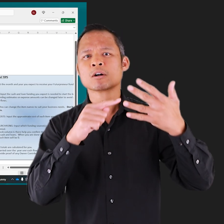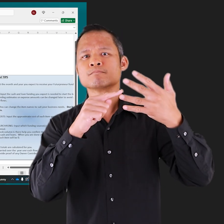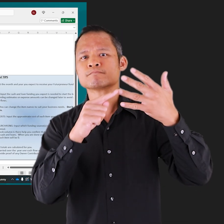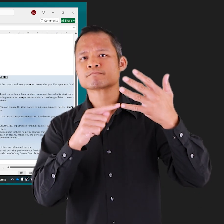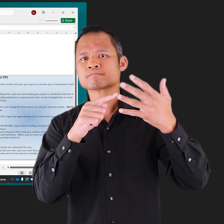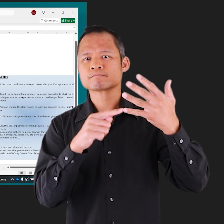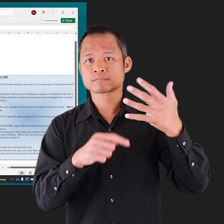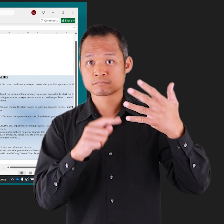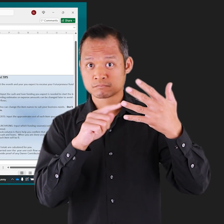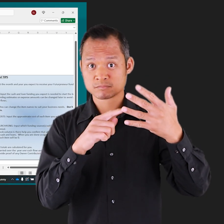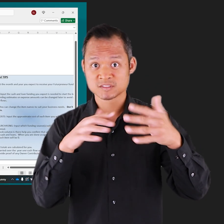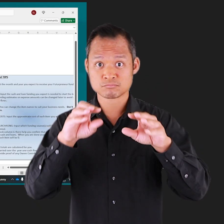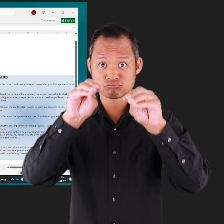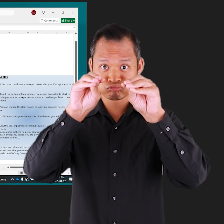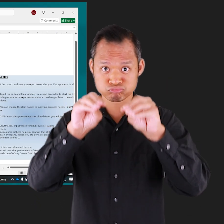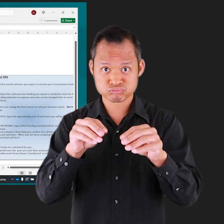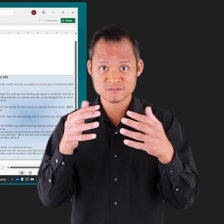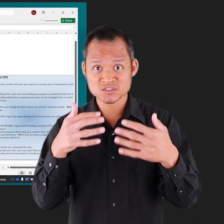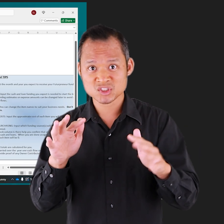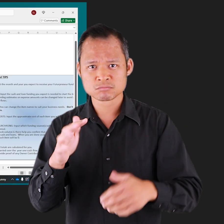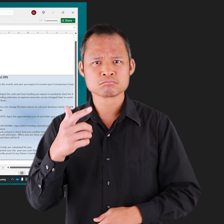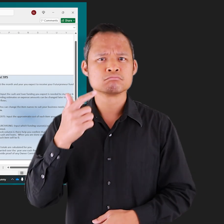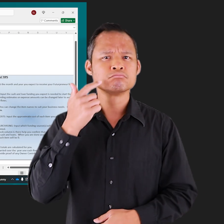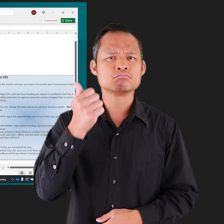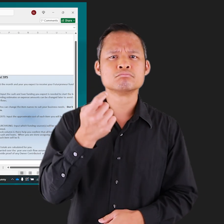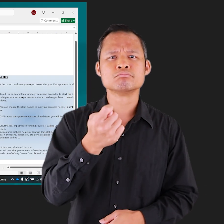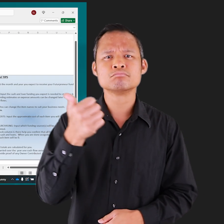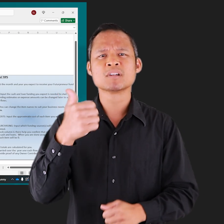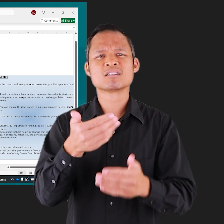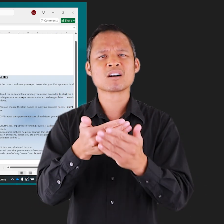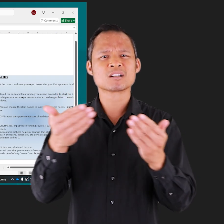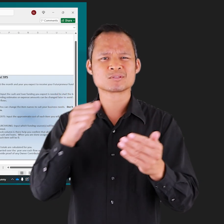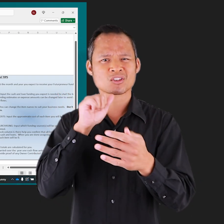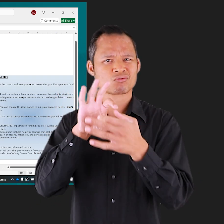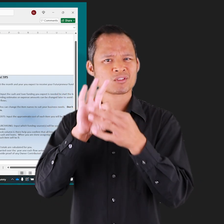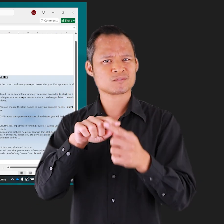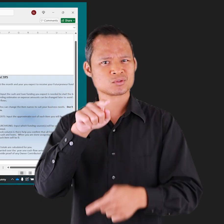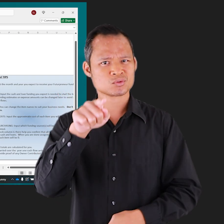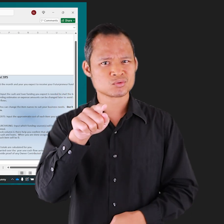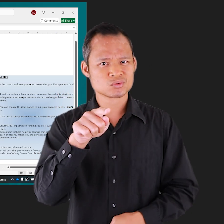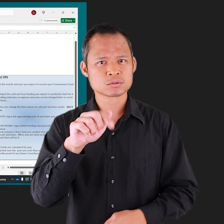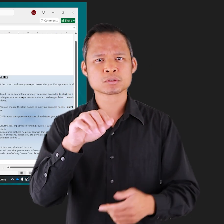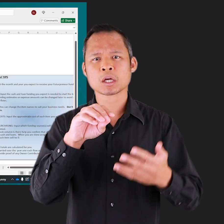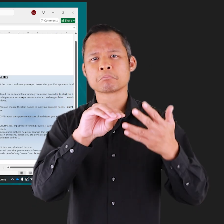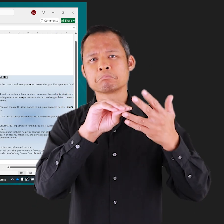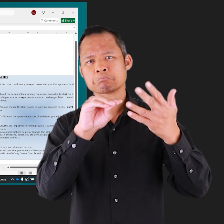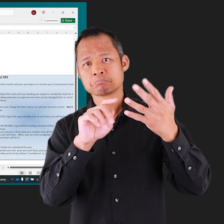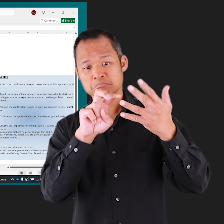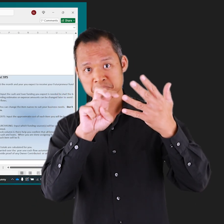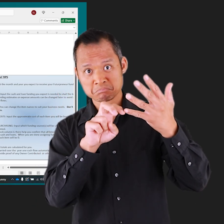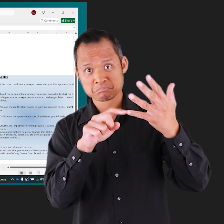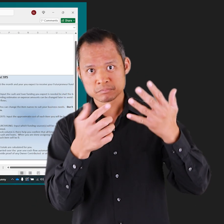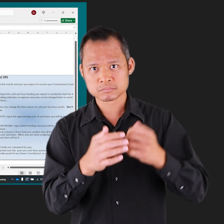Step 5. In Step 4, once you've filled in all of your items, again, feel free to disregard any items not relevant to you. You go